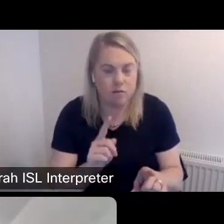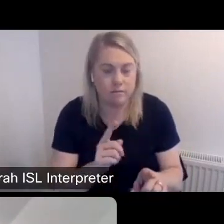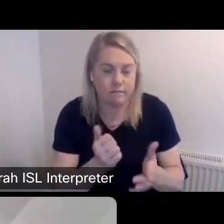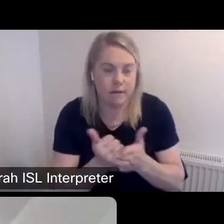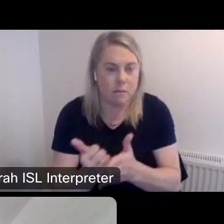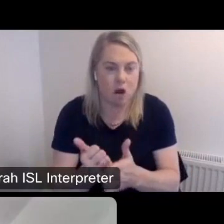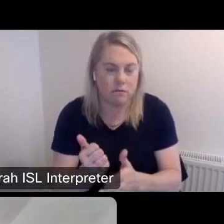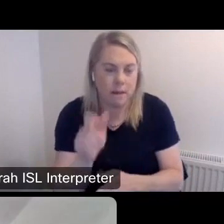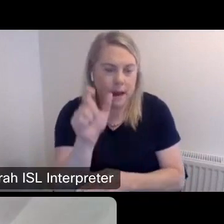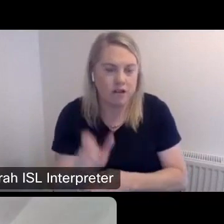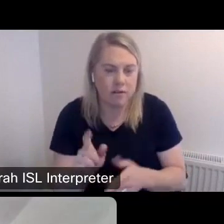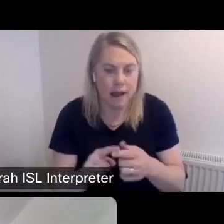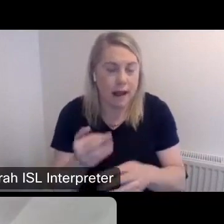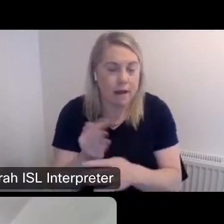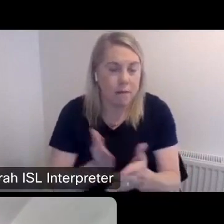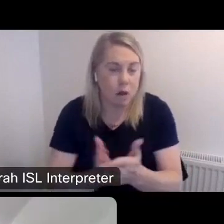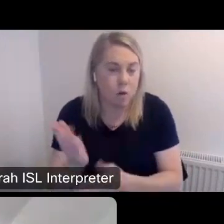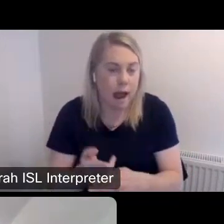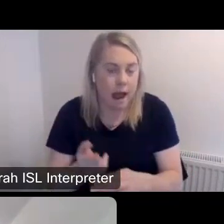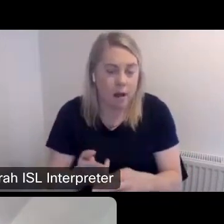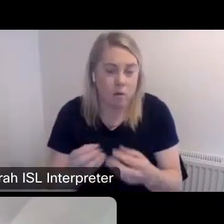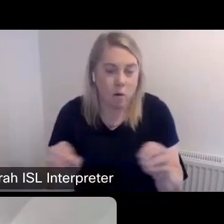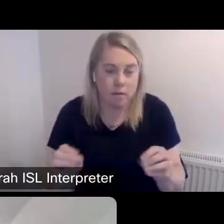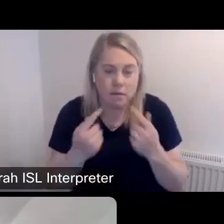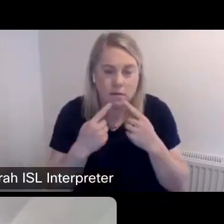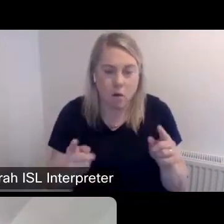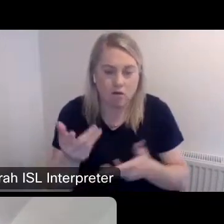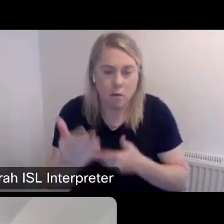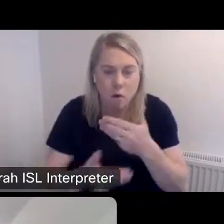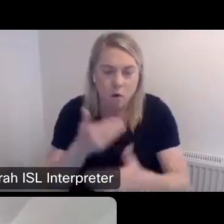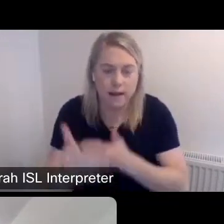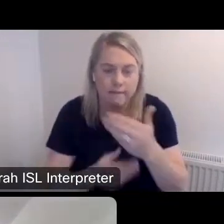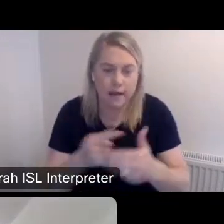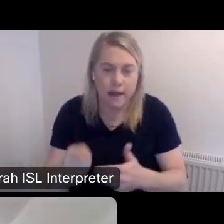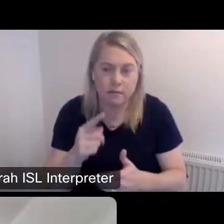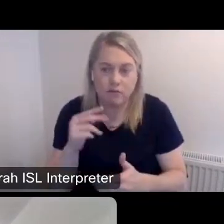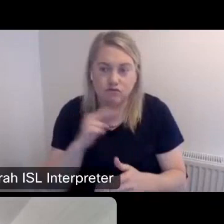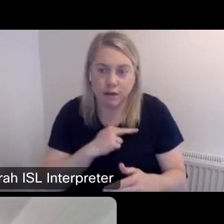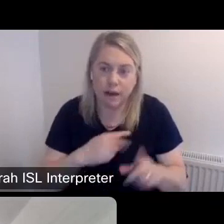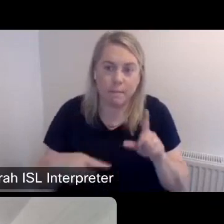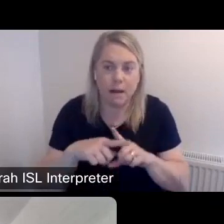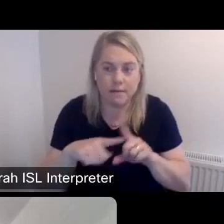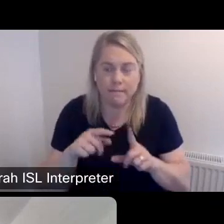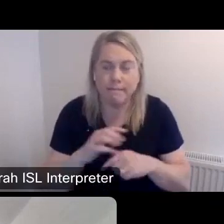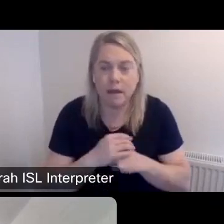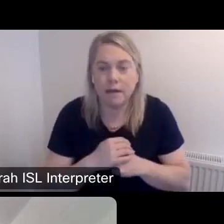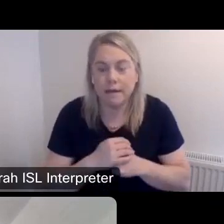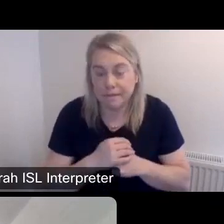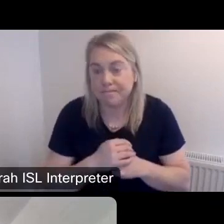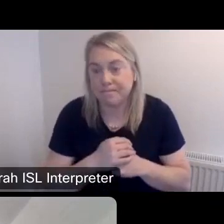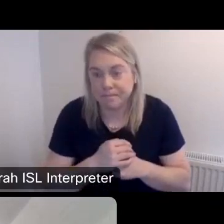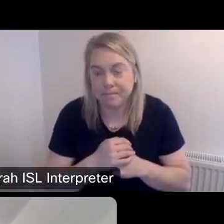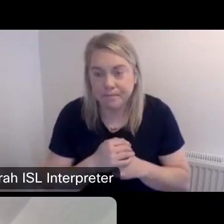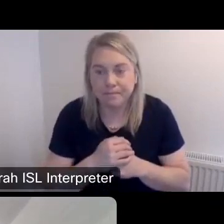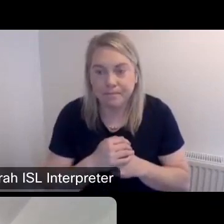and their family throughout the whole open disclosure process. So that's really quite positive. And yeah, it's